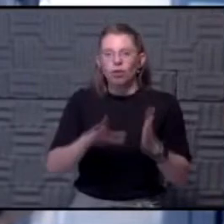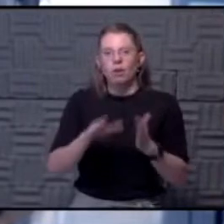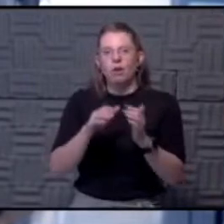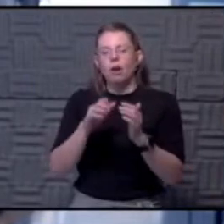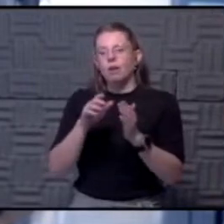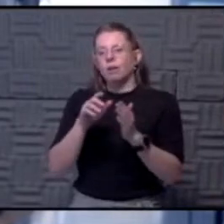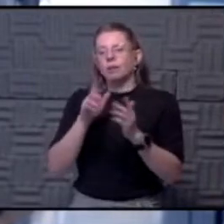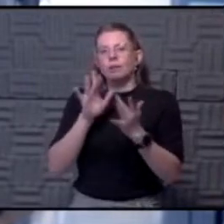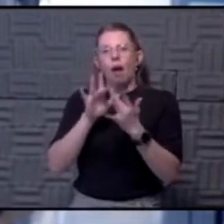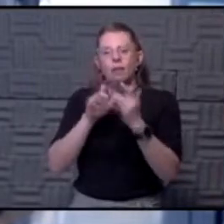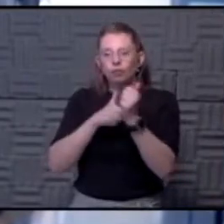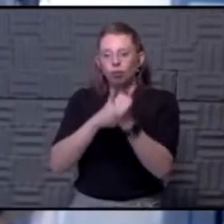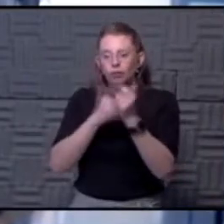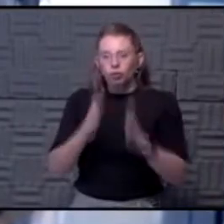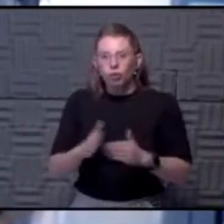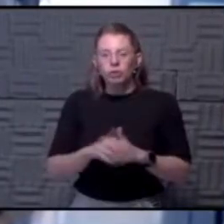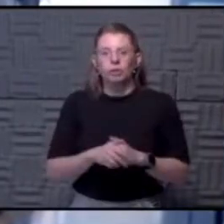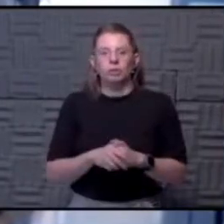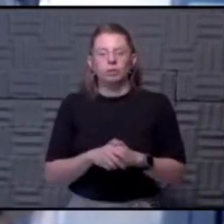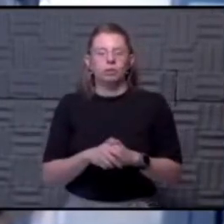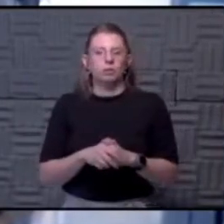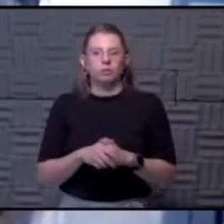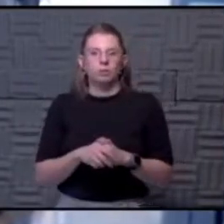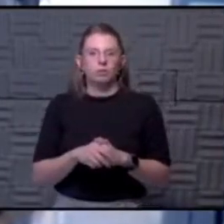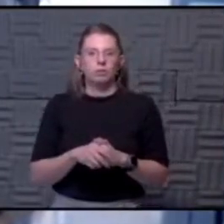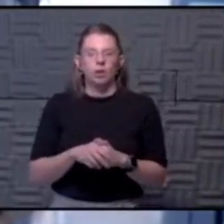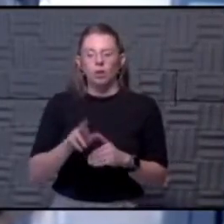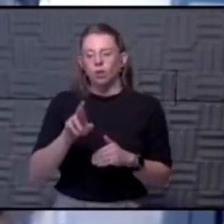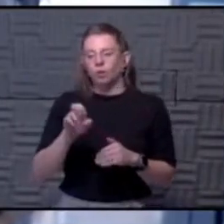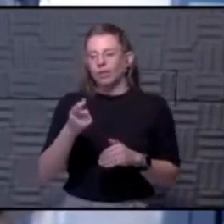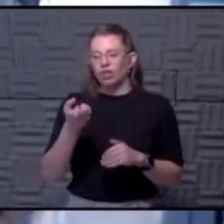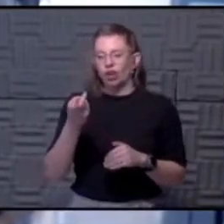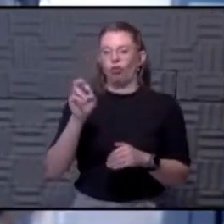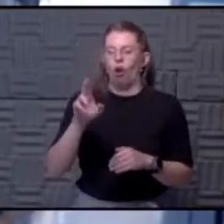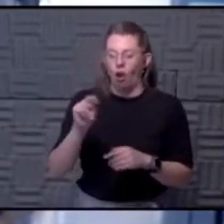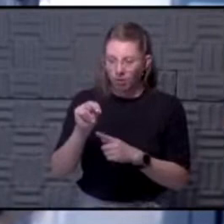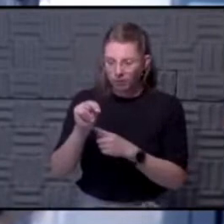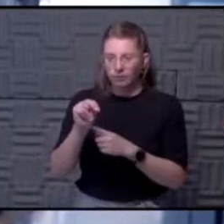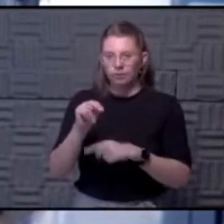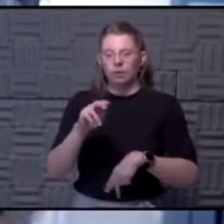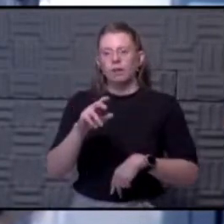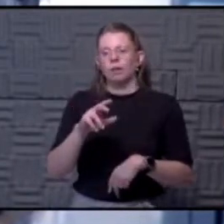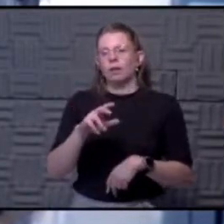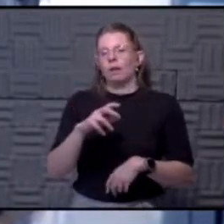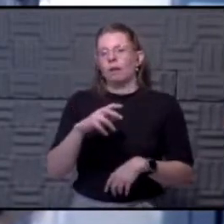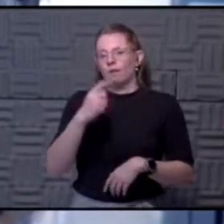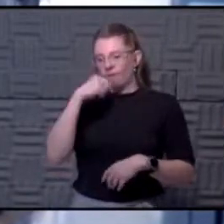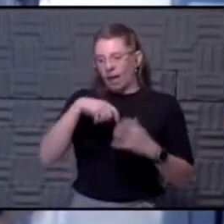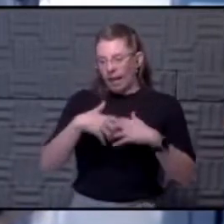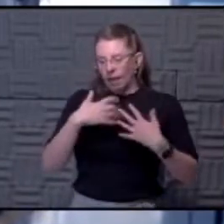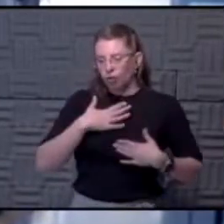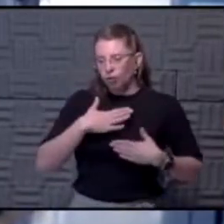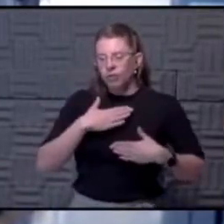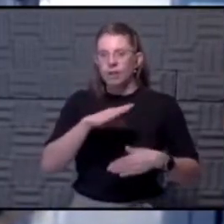tracers, Nivolumab and Regeneron, ventilators, beds, staff,